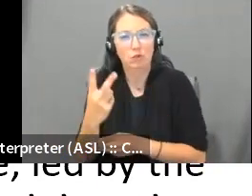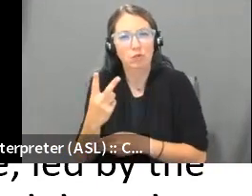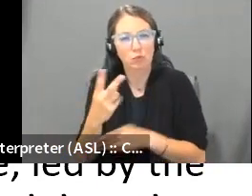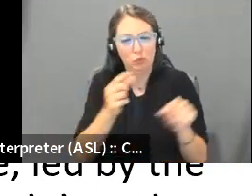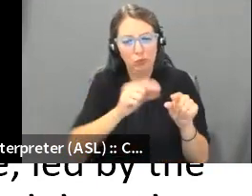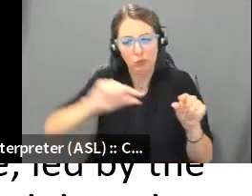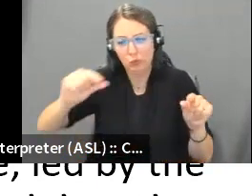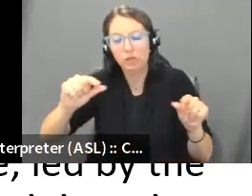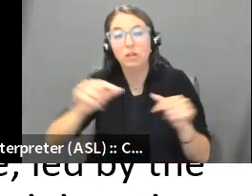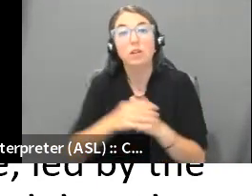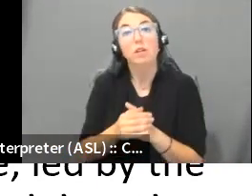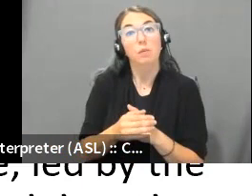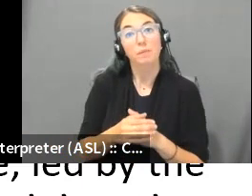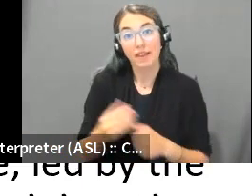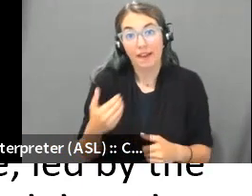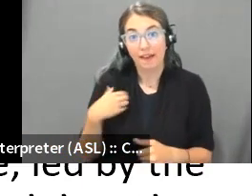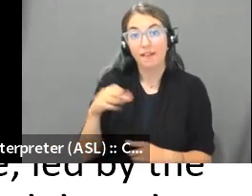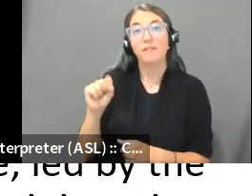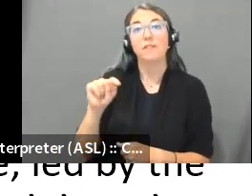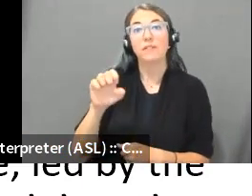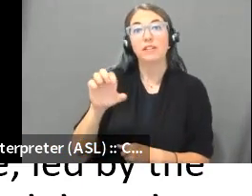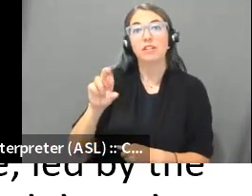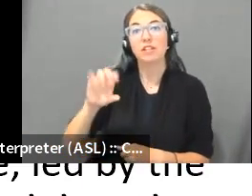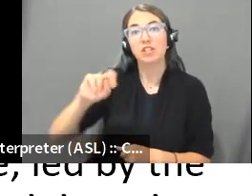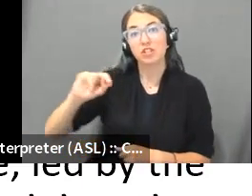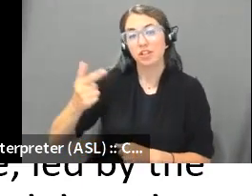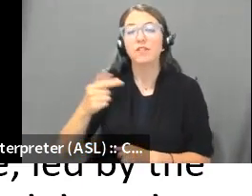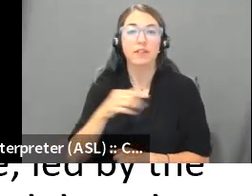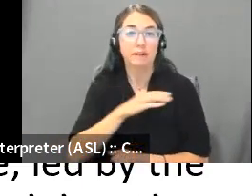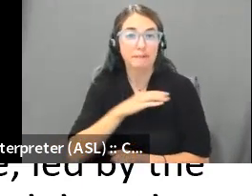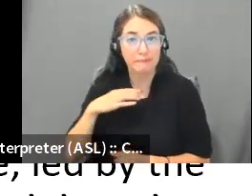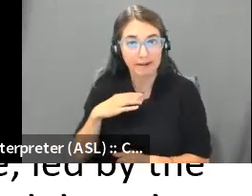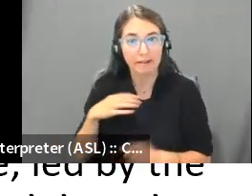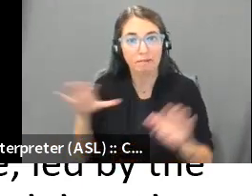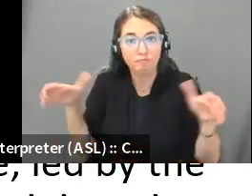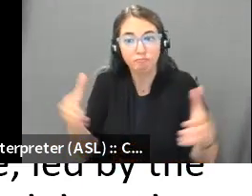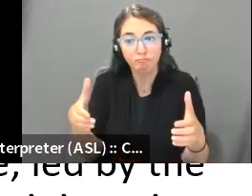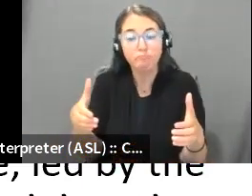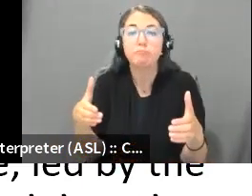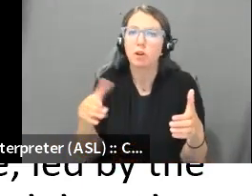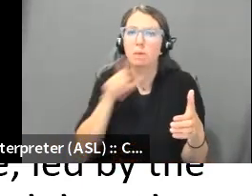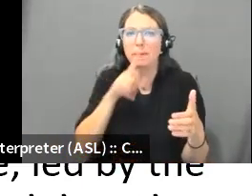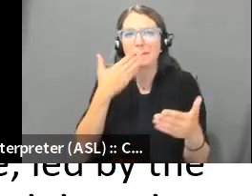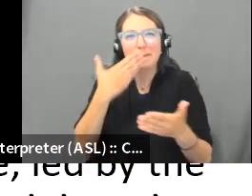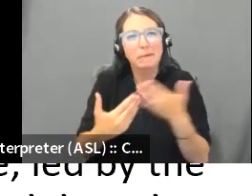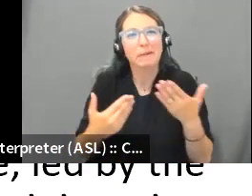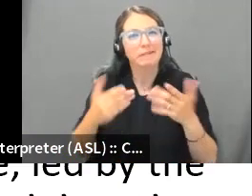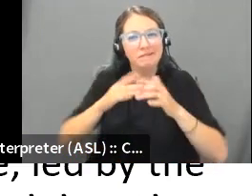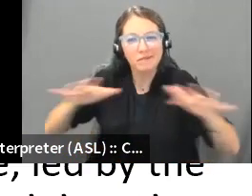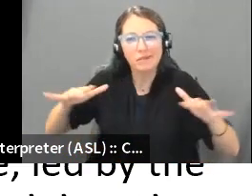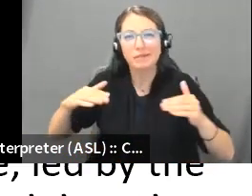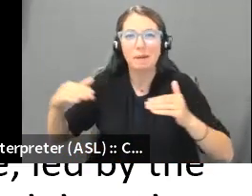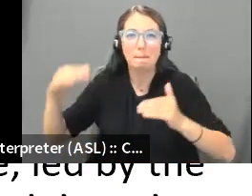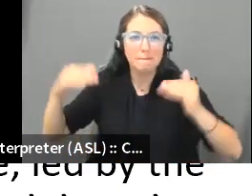is convened a steering committee, which is really balanced. It includes the prior members